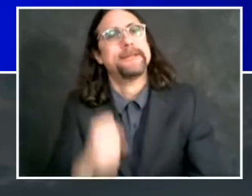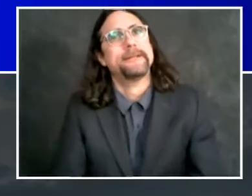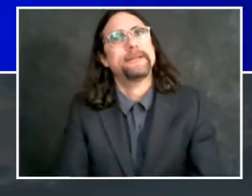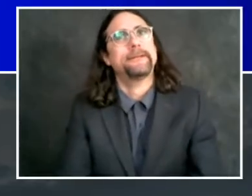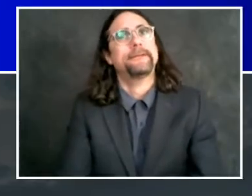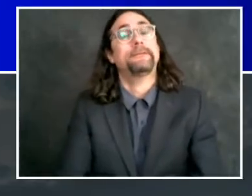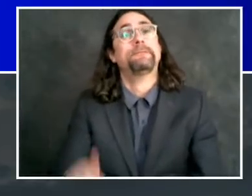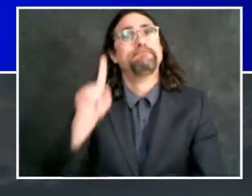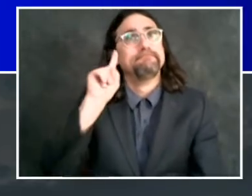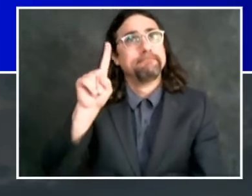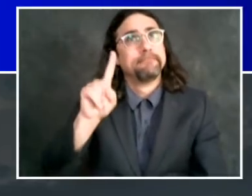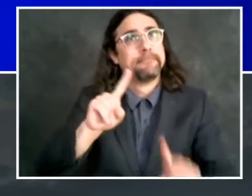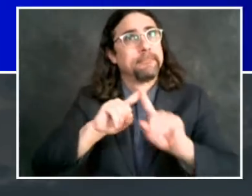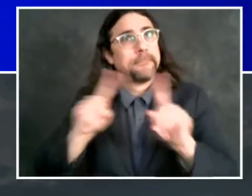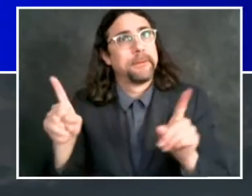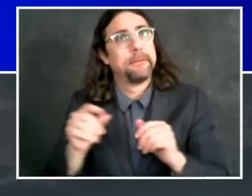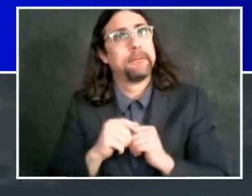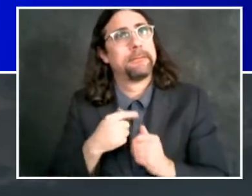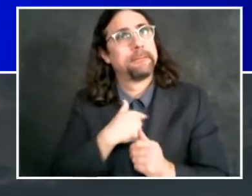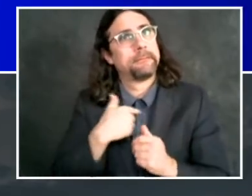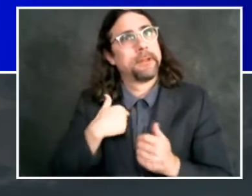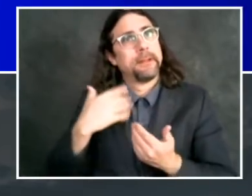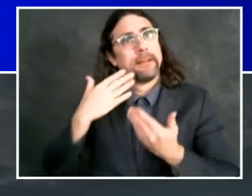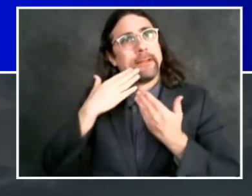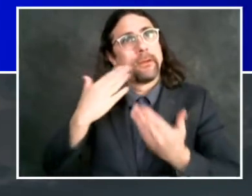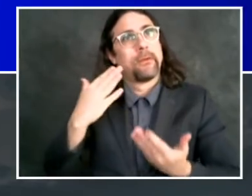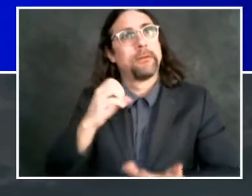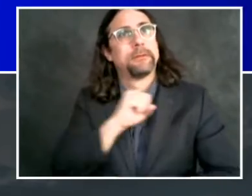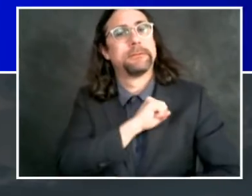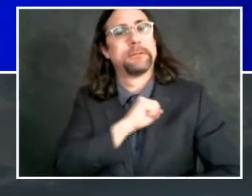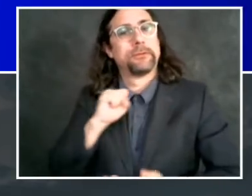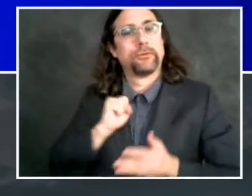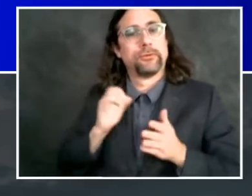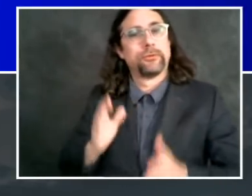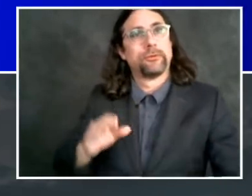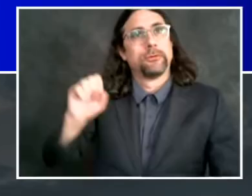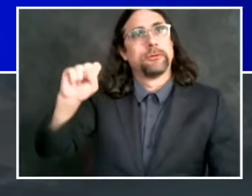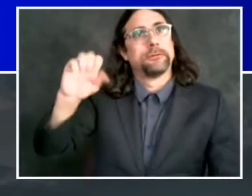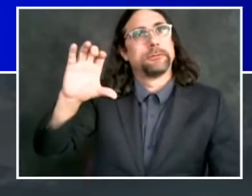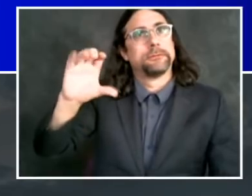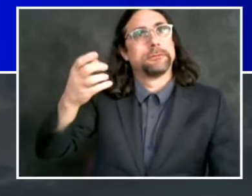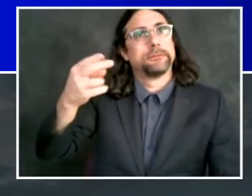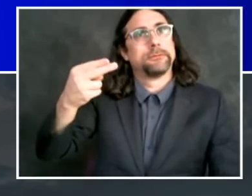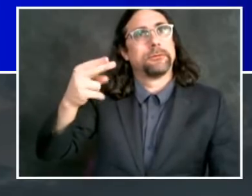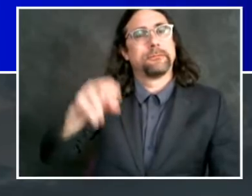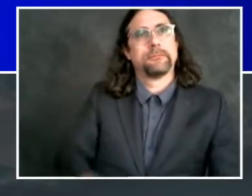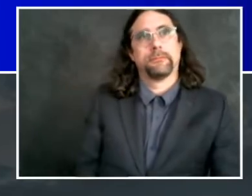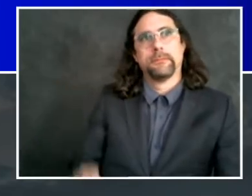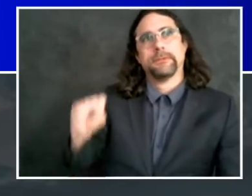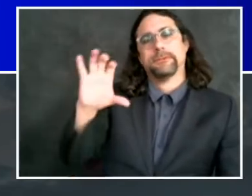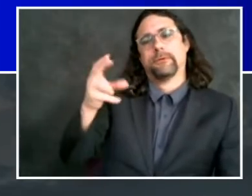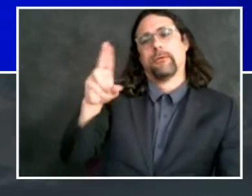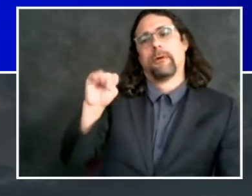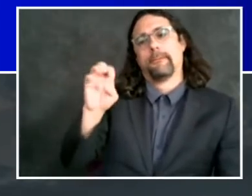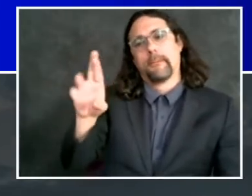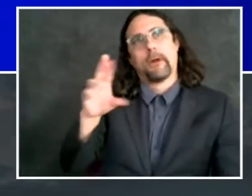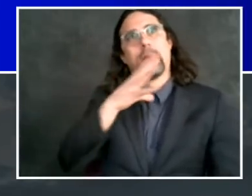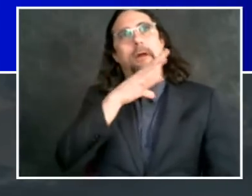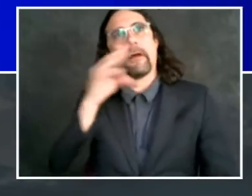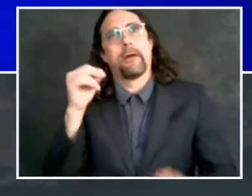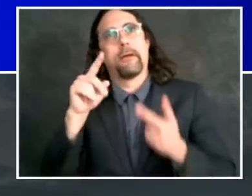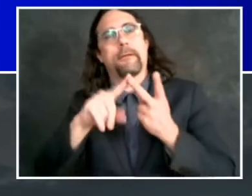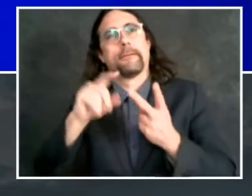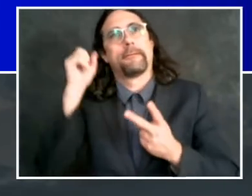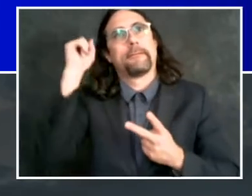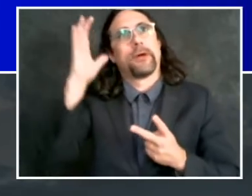Schumer, Speaker Pelosi, Congressmember Nydia Velázquez, the Paycheck Protection Program got replenished with